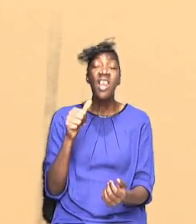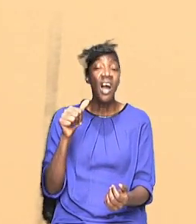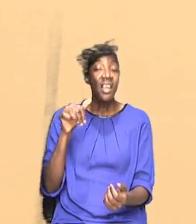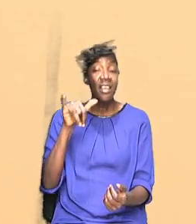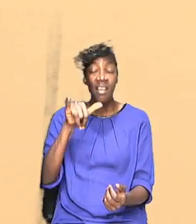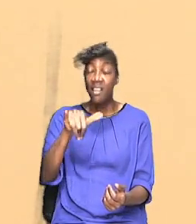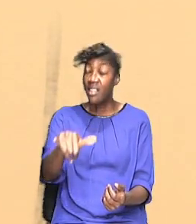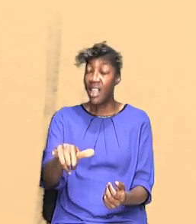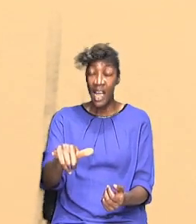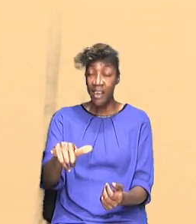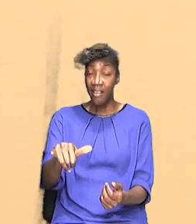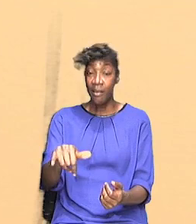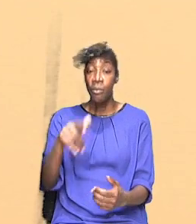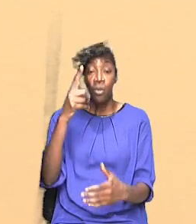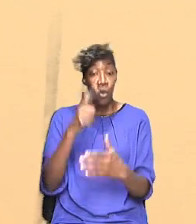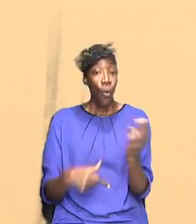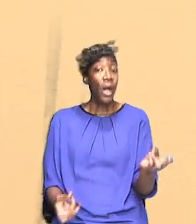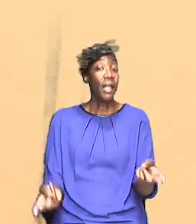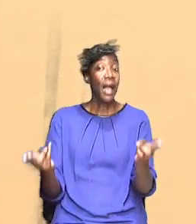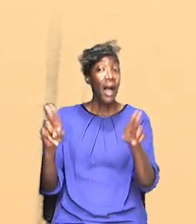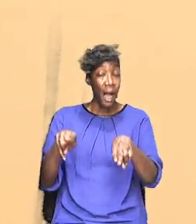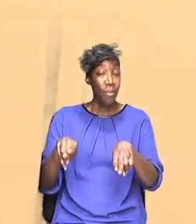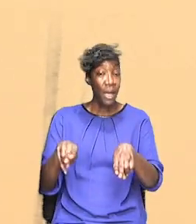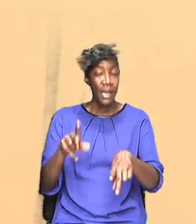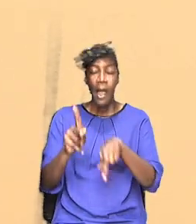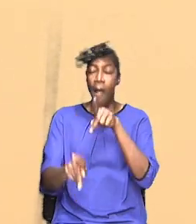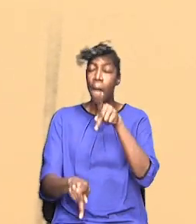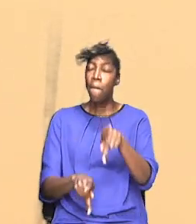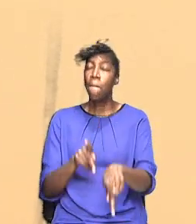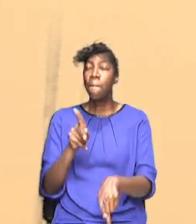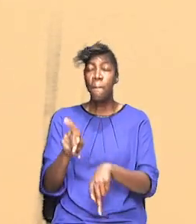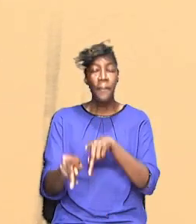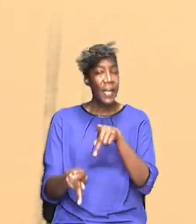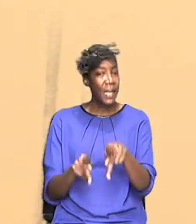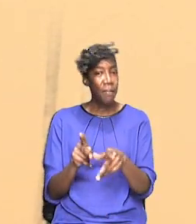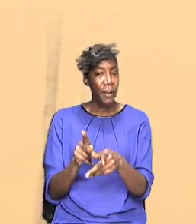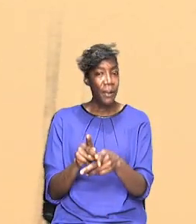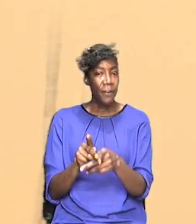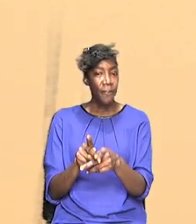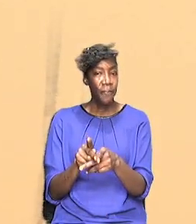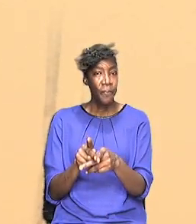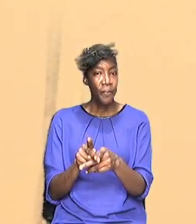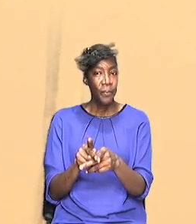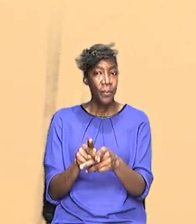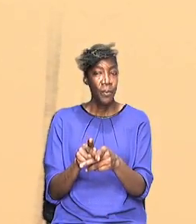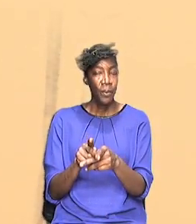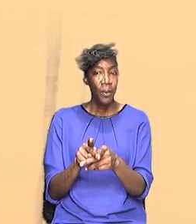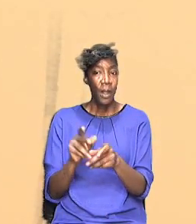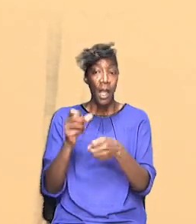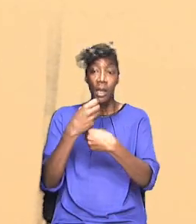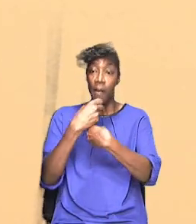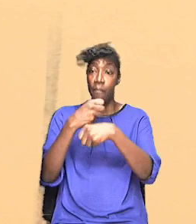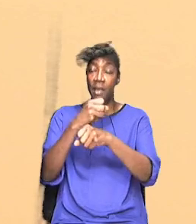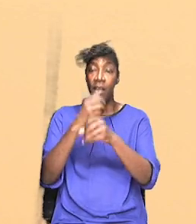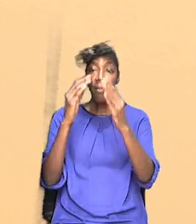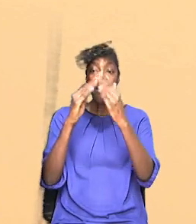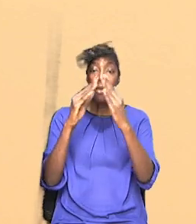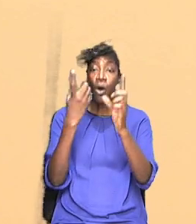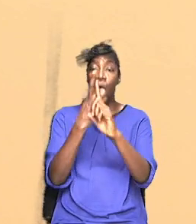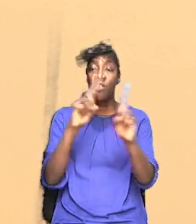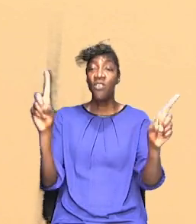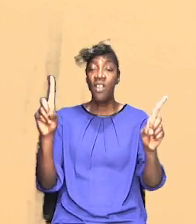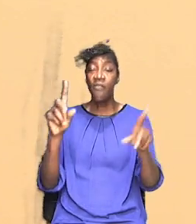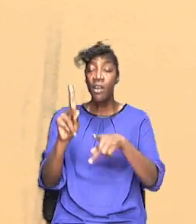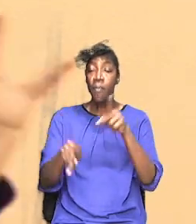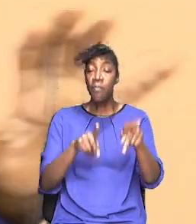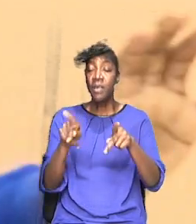fact, what would have normally happened is that people, the setup of the house is a little different, and people would have